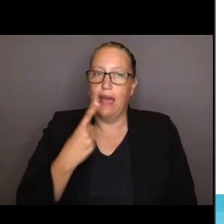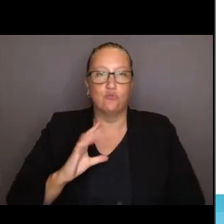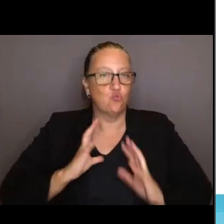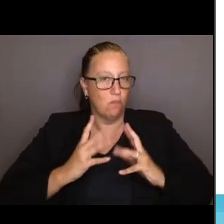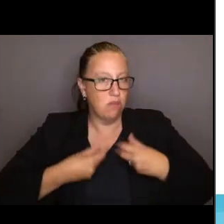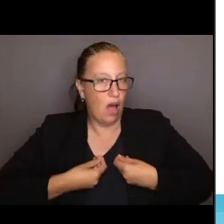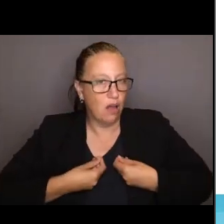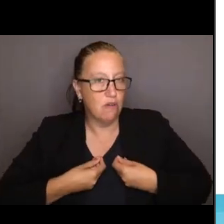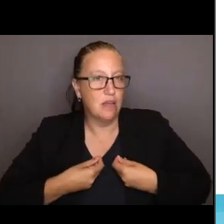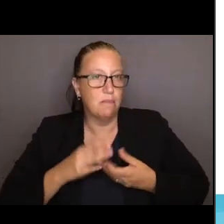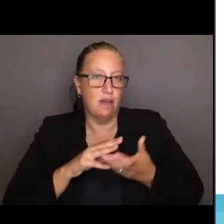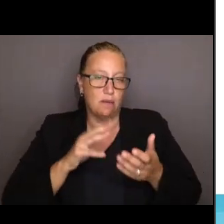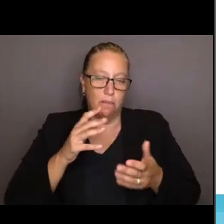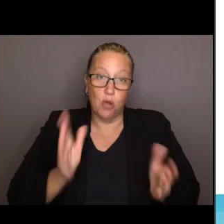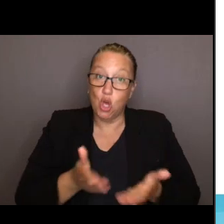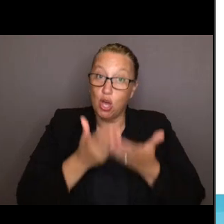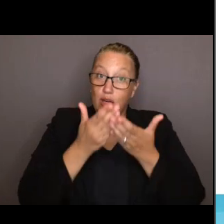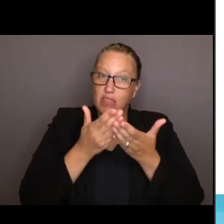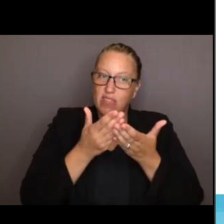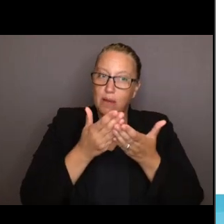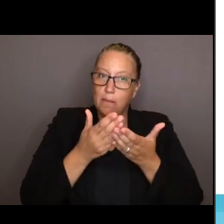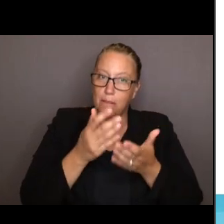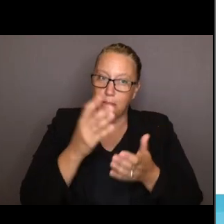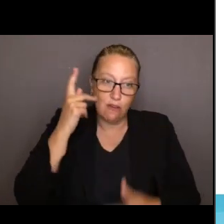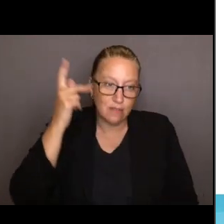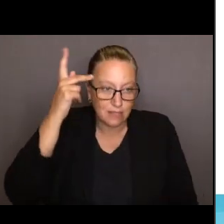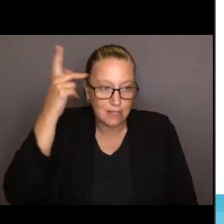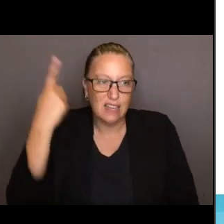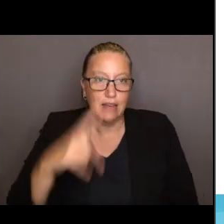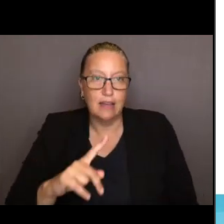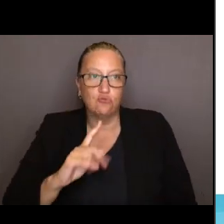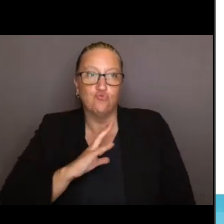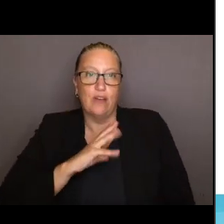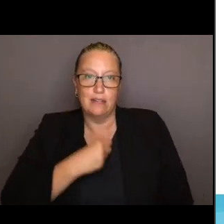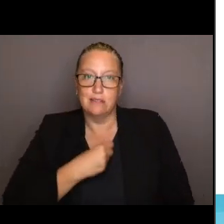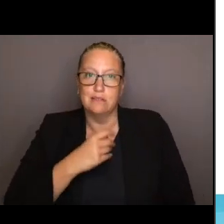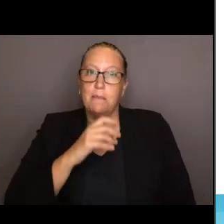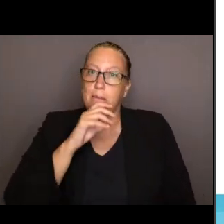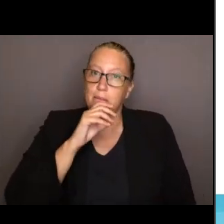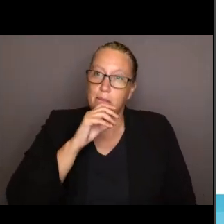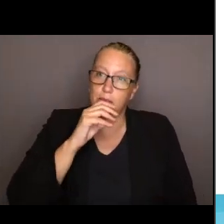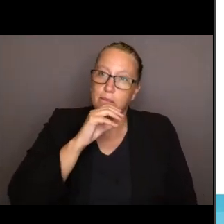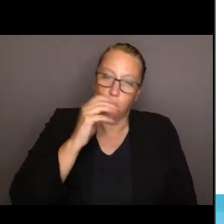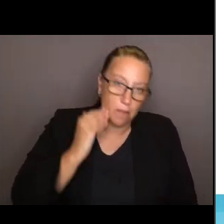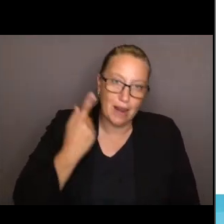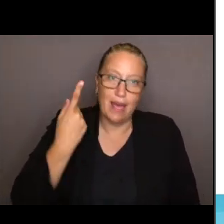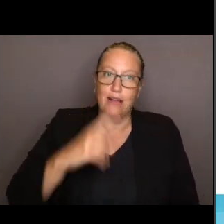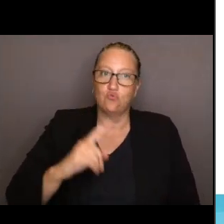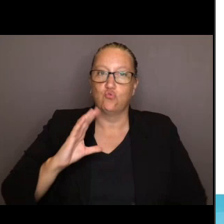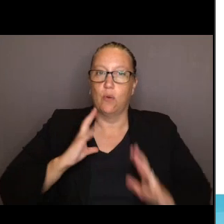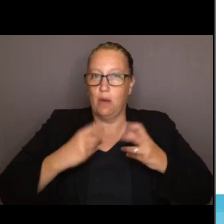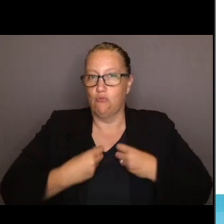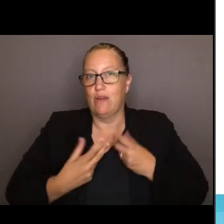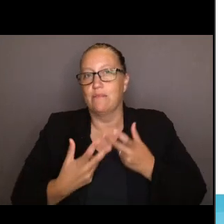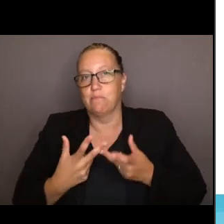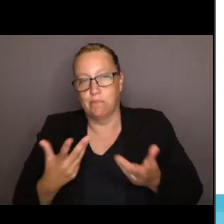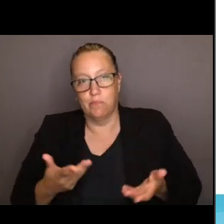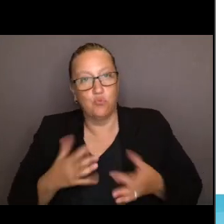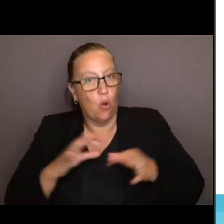trans women and non-binary other parents. So for today's purposes, we may slip into the terminology